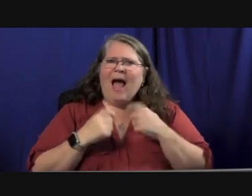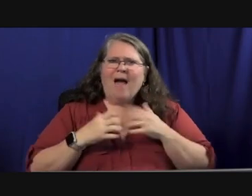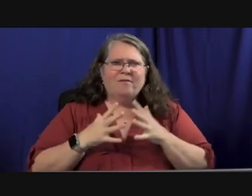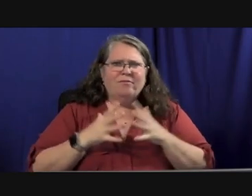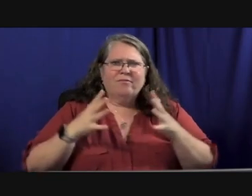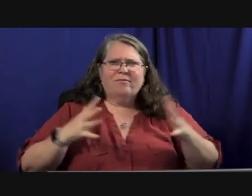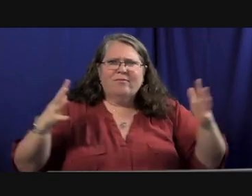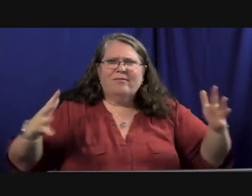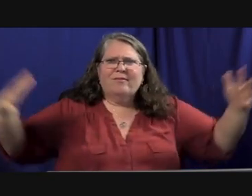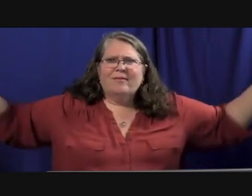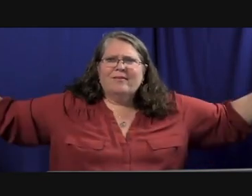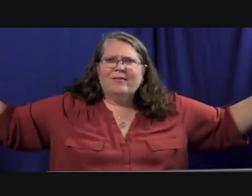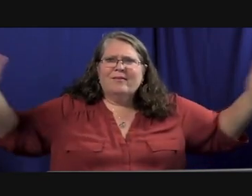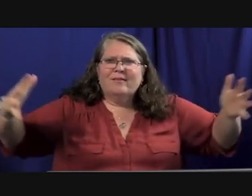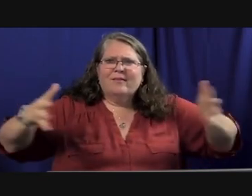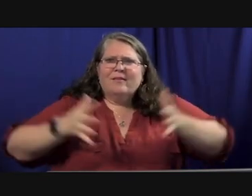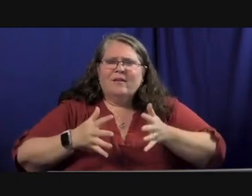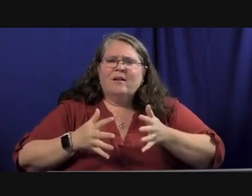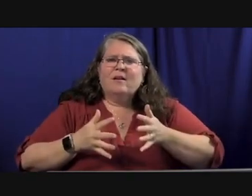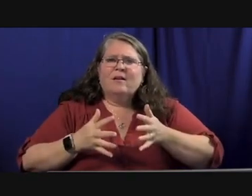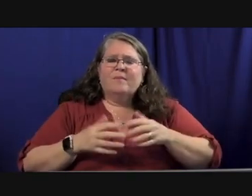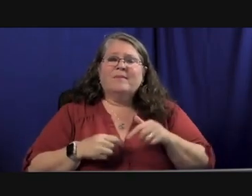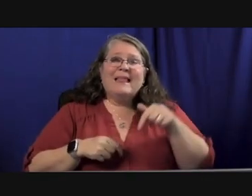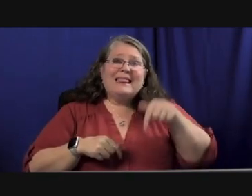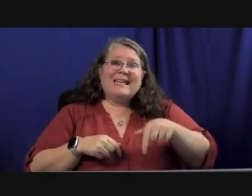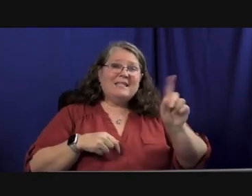You know, they have different